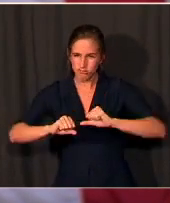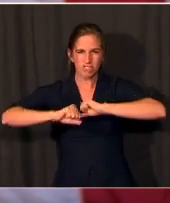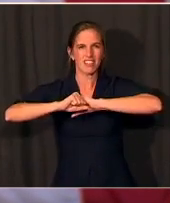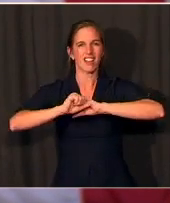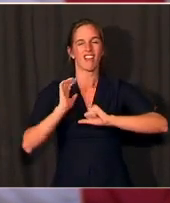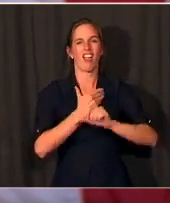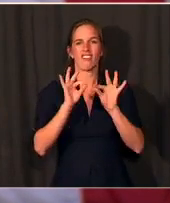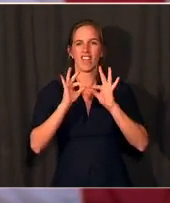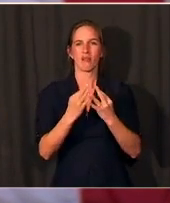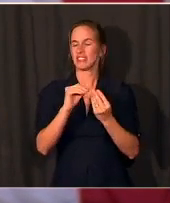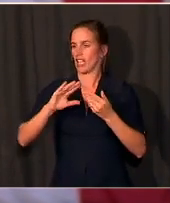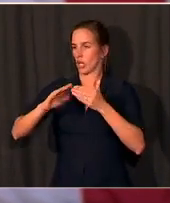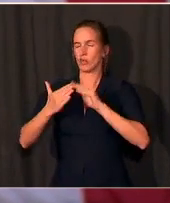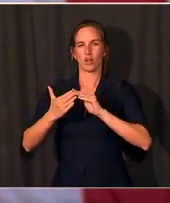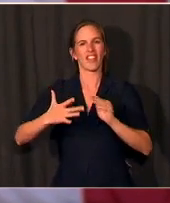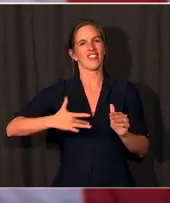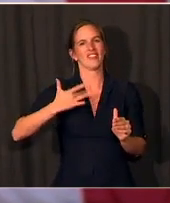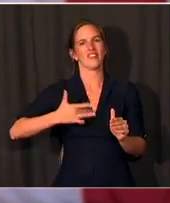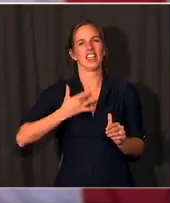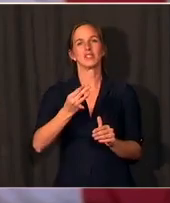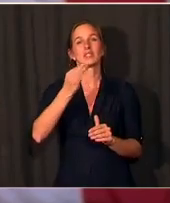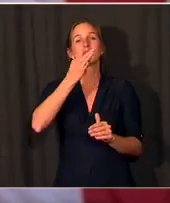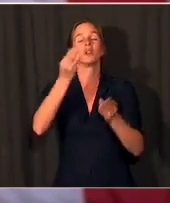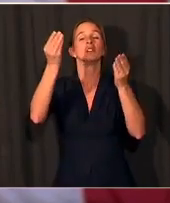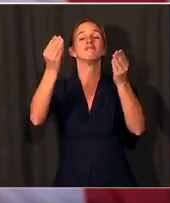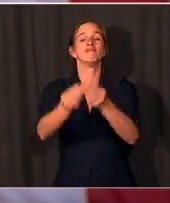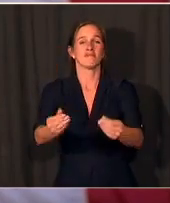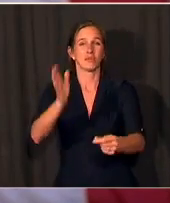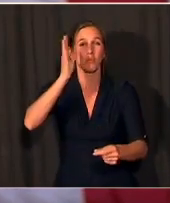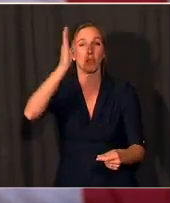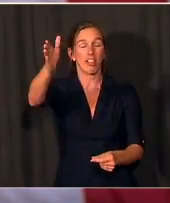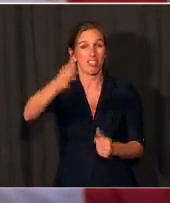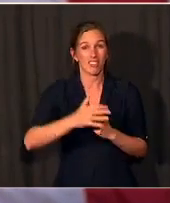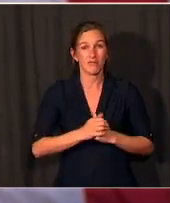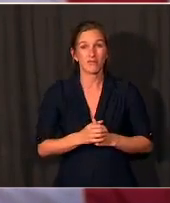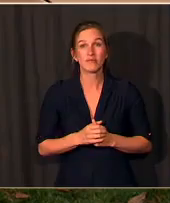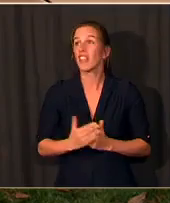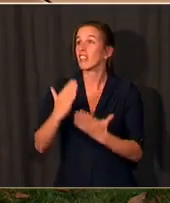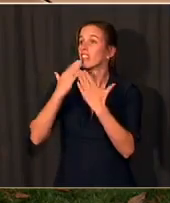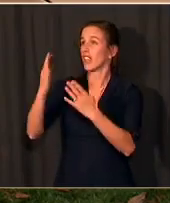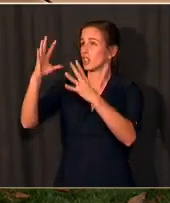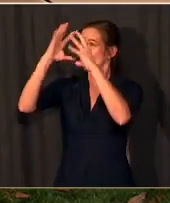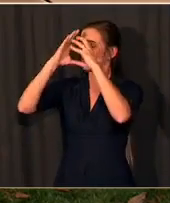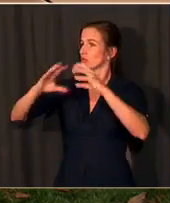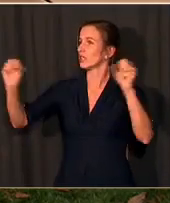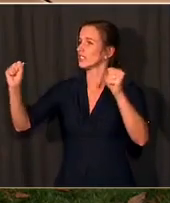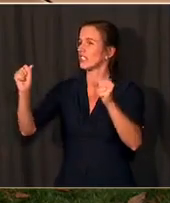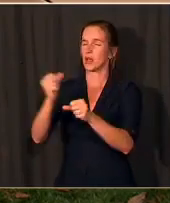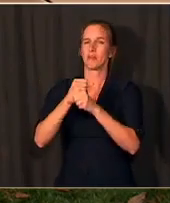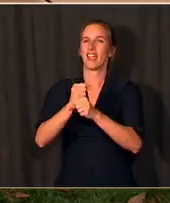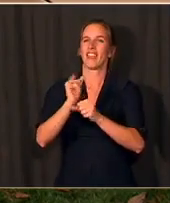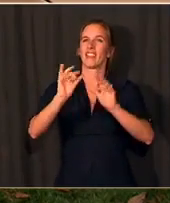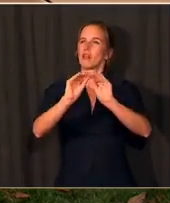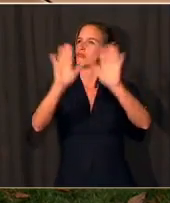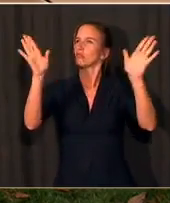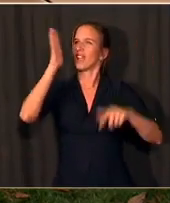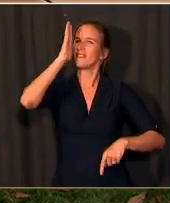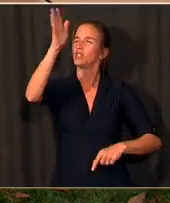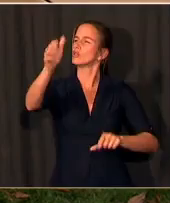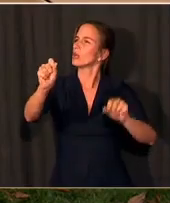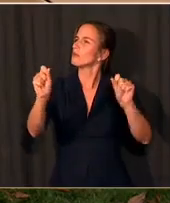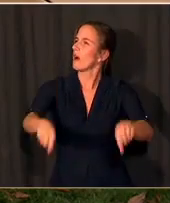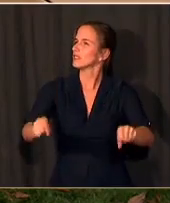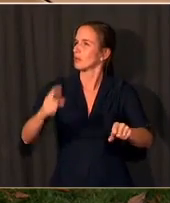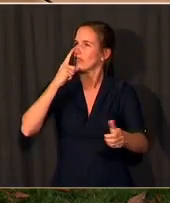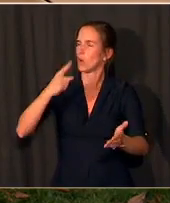believe that future will be here very soon. Thank you, Mr. President, for making that very bright future possible for